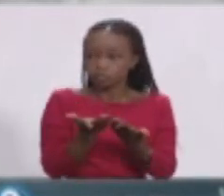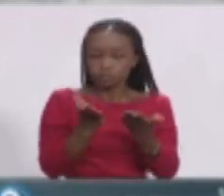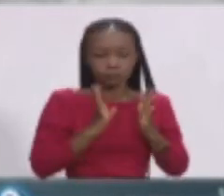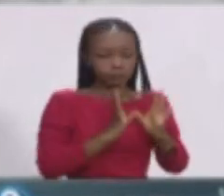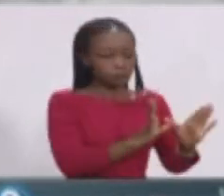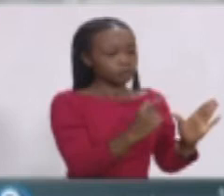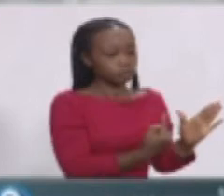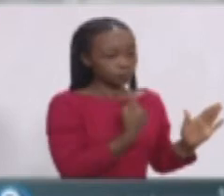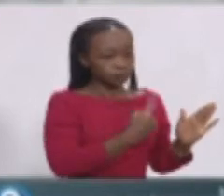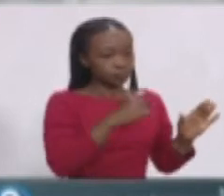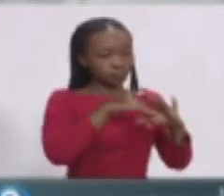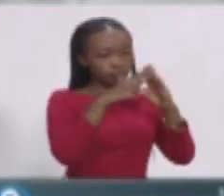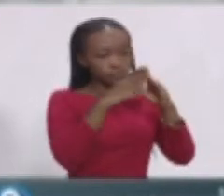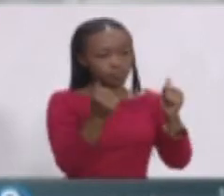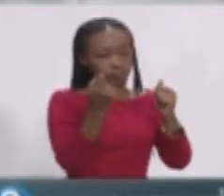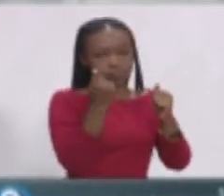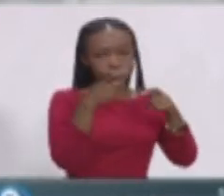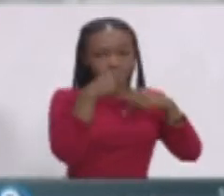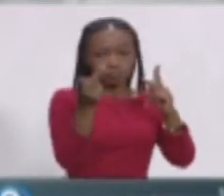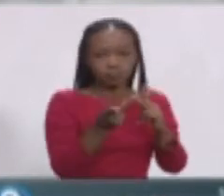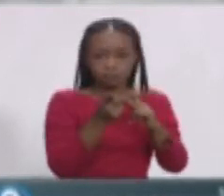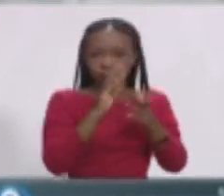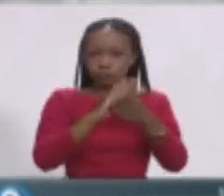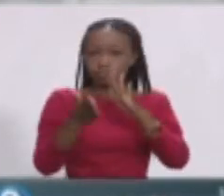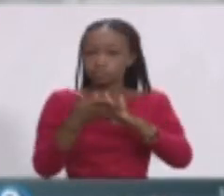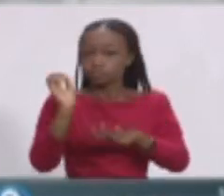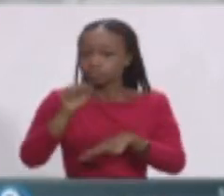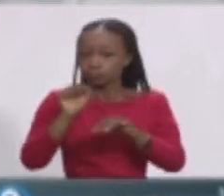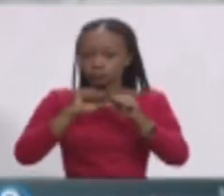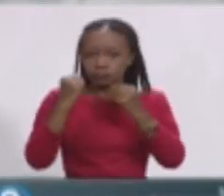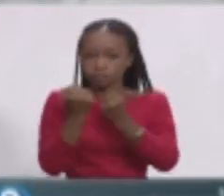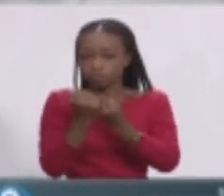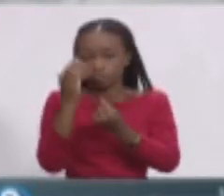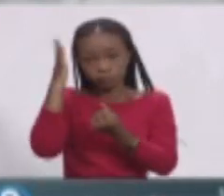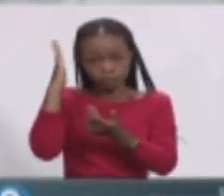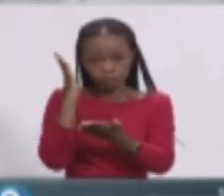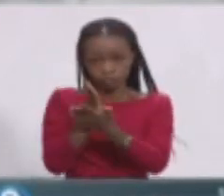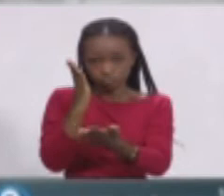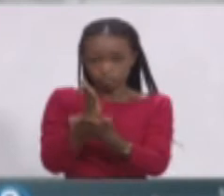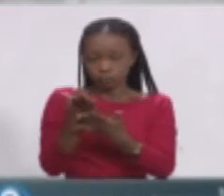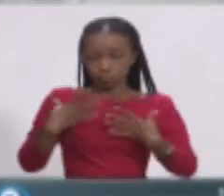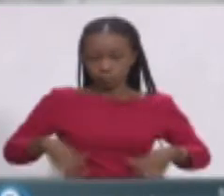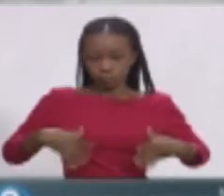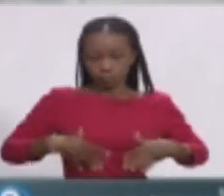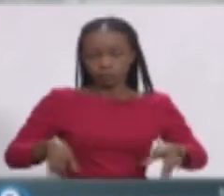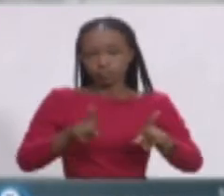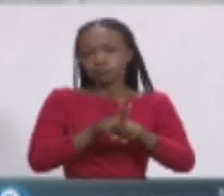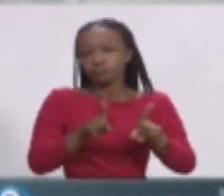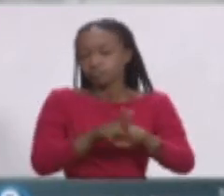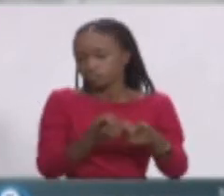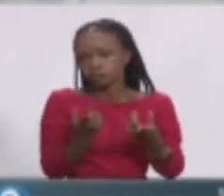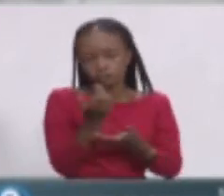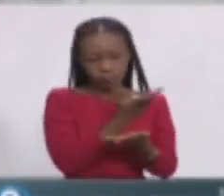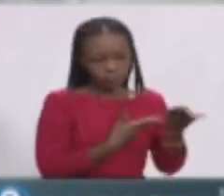isolation, being in the house in a small space, without being able to socialize, knowing that we are social beings as human beings. There's